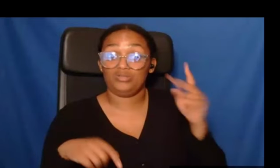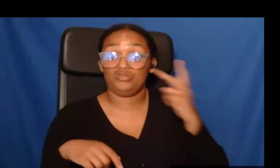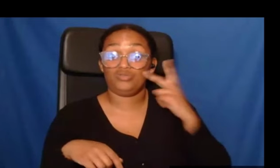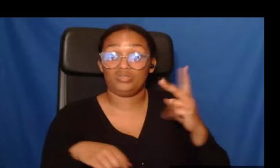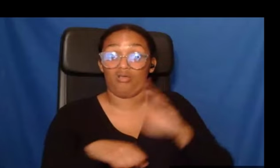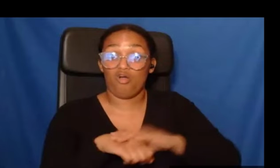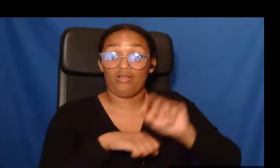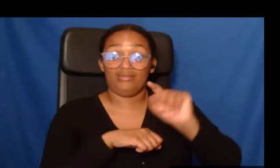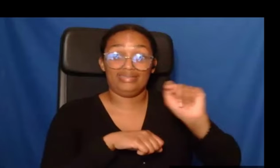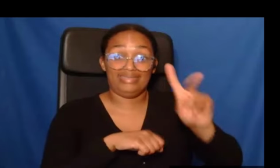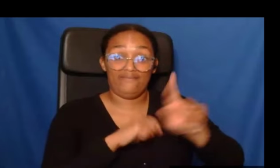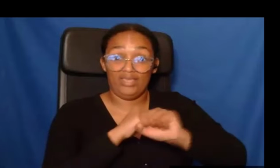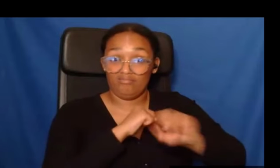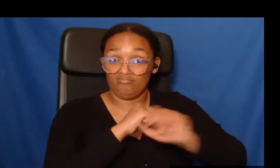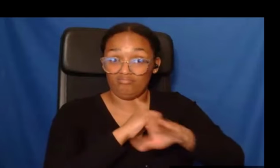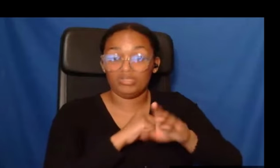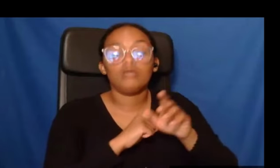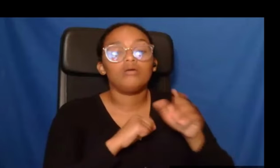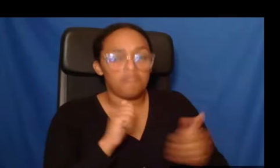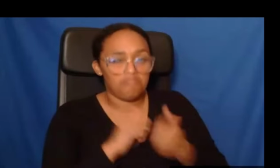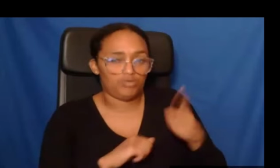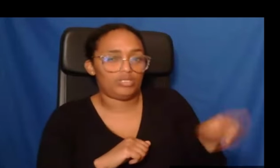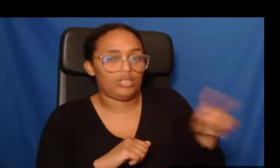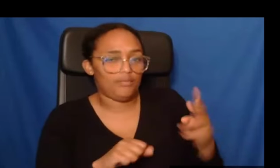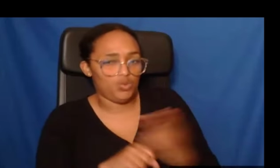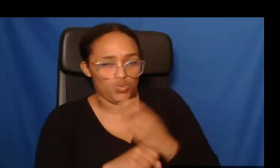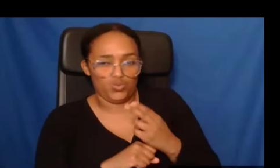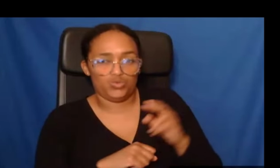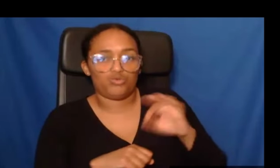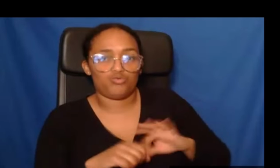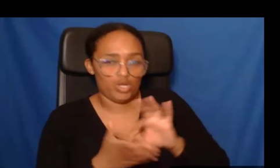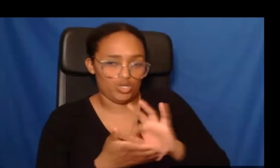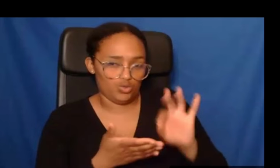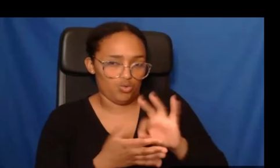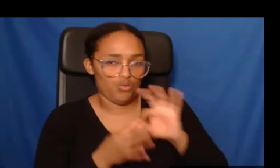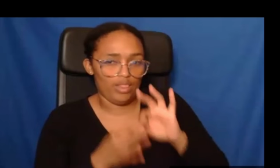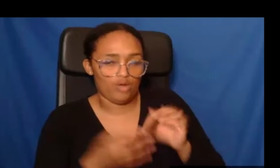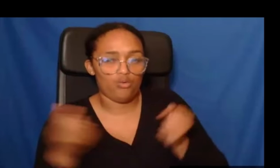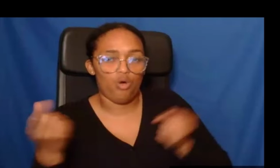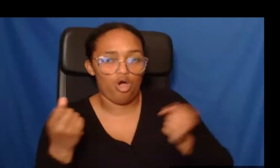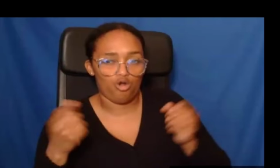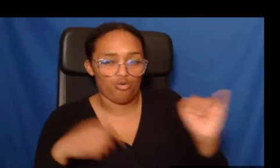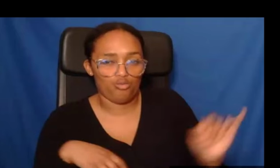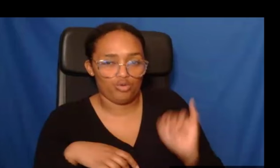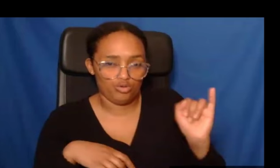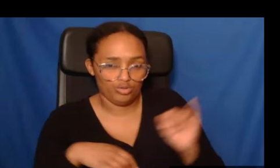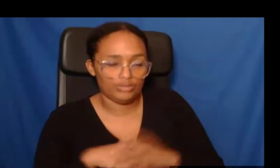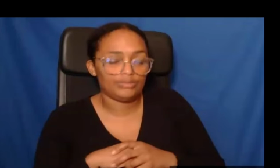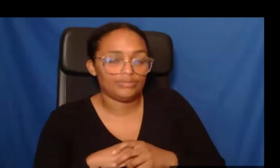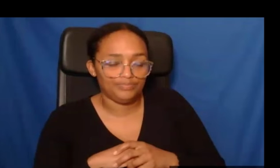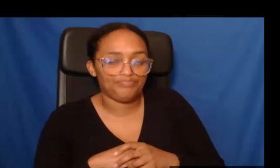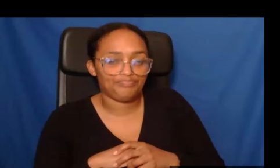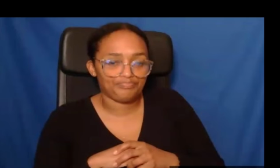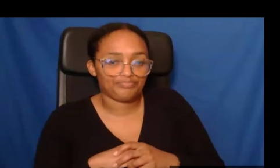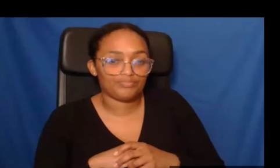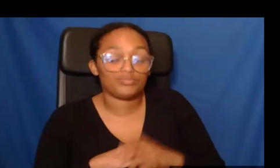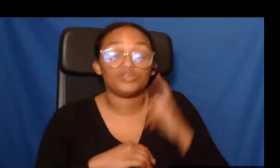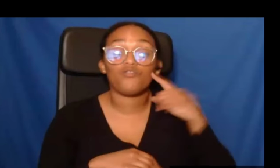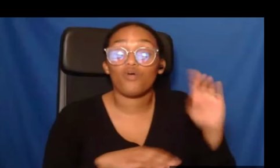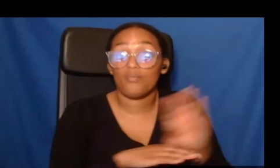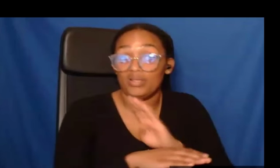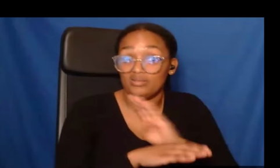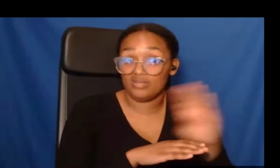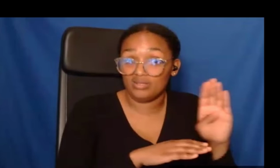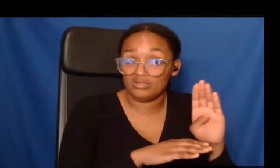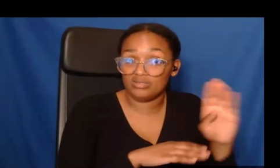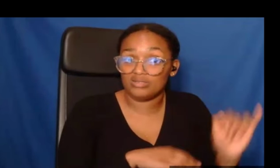much all of them use credit score on auto. I'm not sure on commercial whether they do